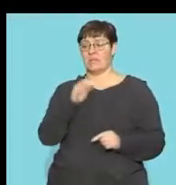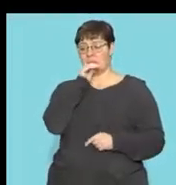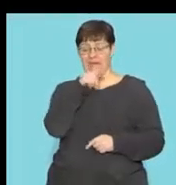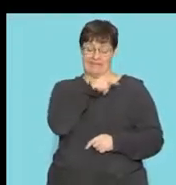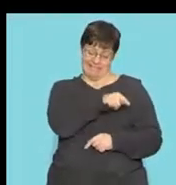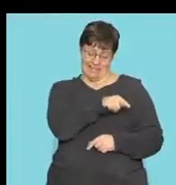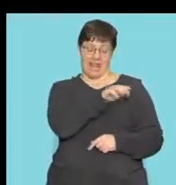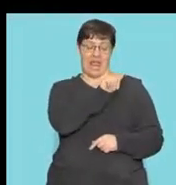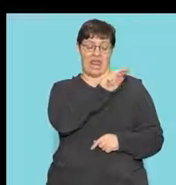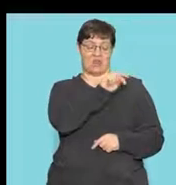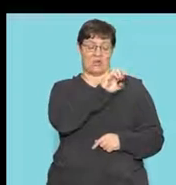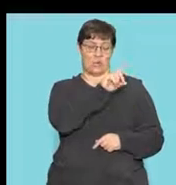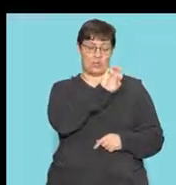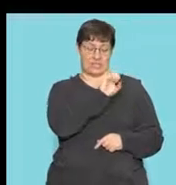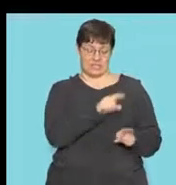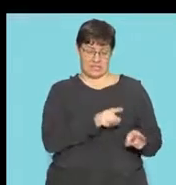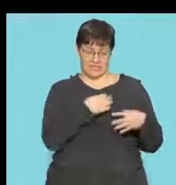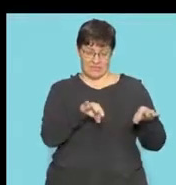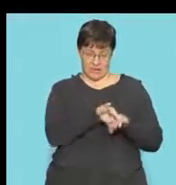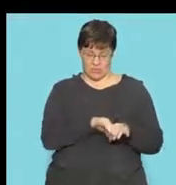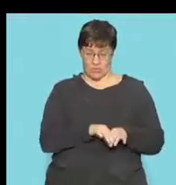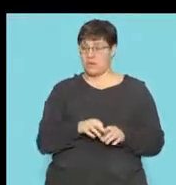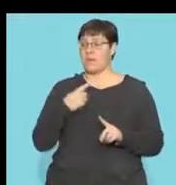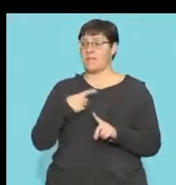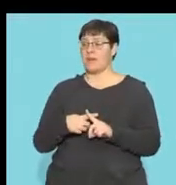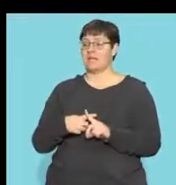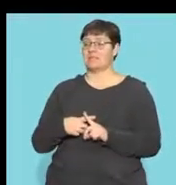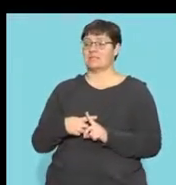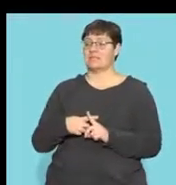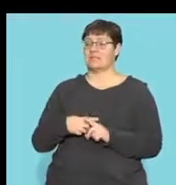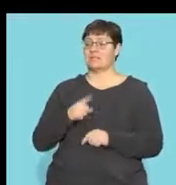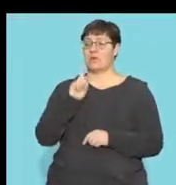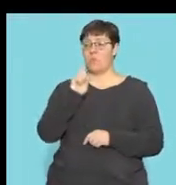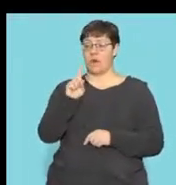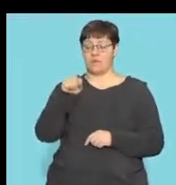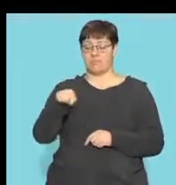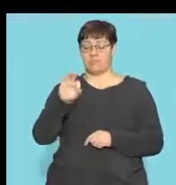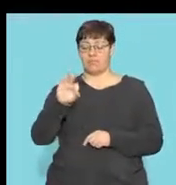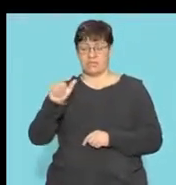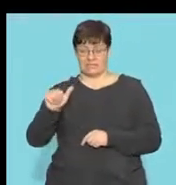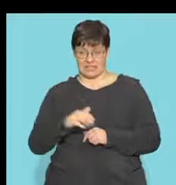be the anode. The anode value is plus